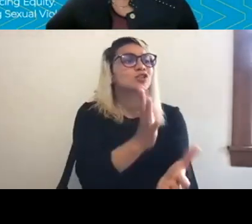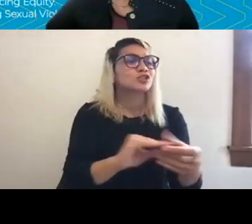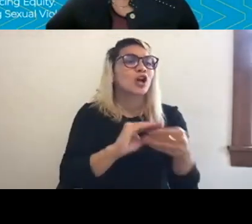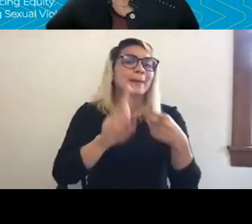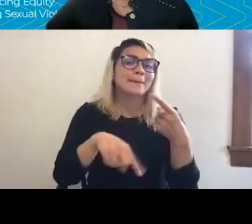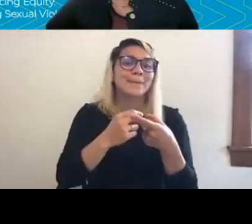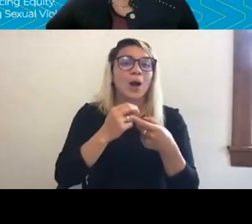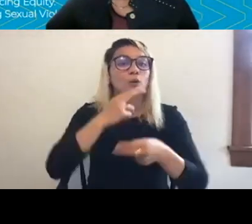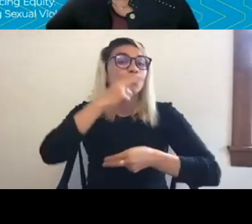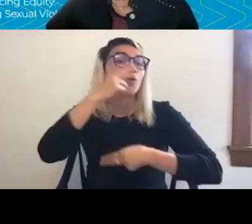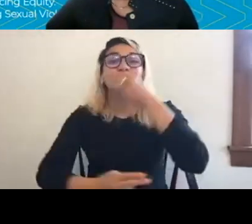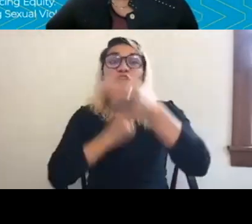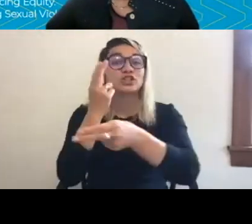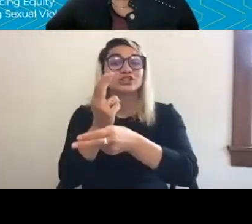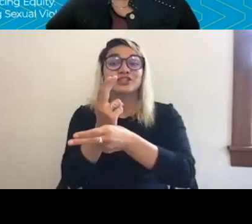healthcare and